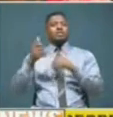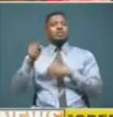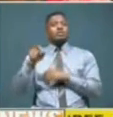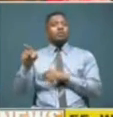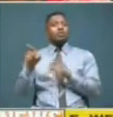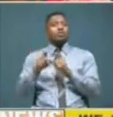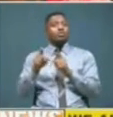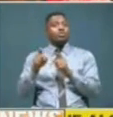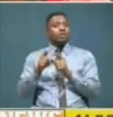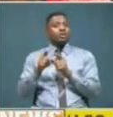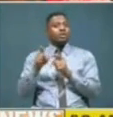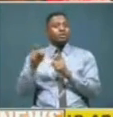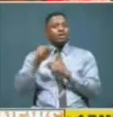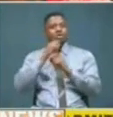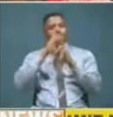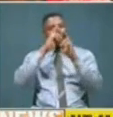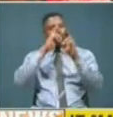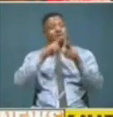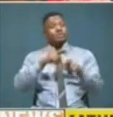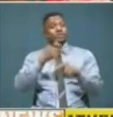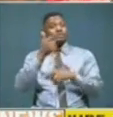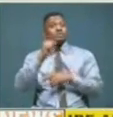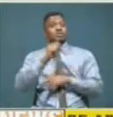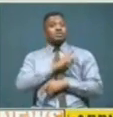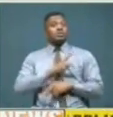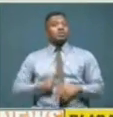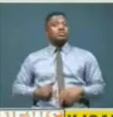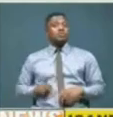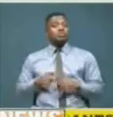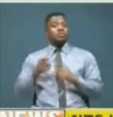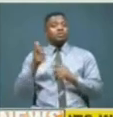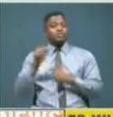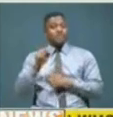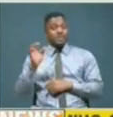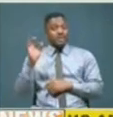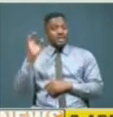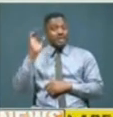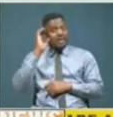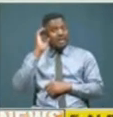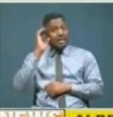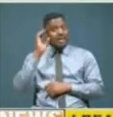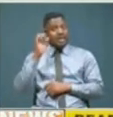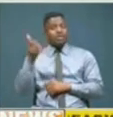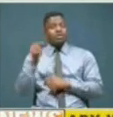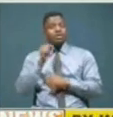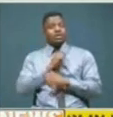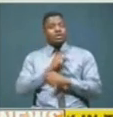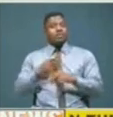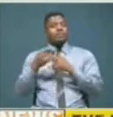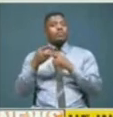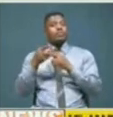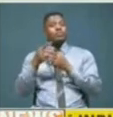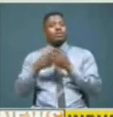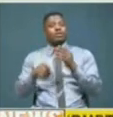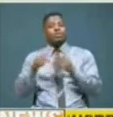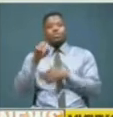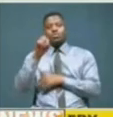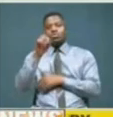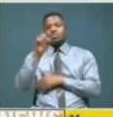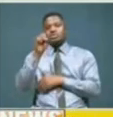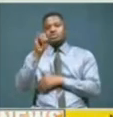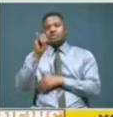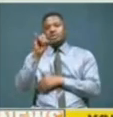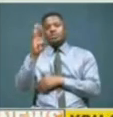also indirectly disrespecting the Asante Hene. And so what the Asante Hene did, and at that time the Asante Hene was called Osei